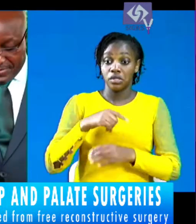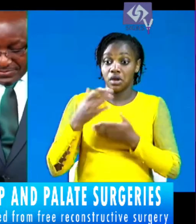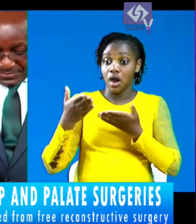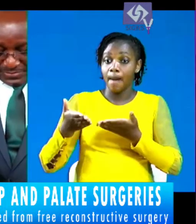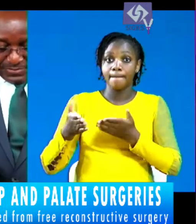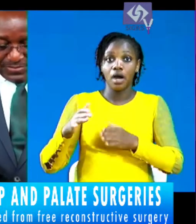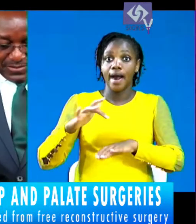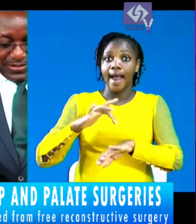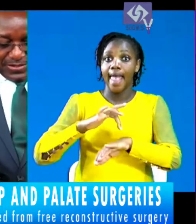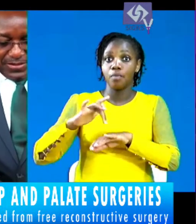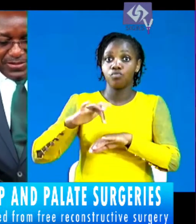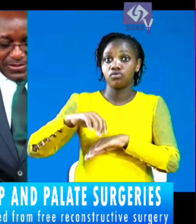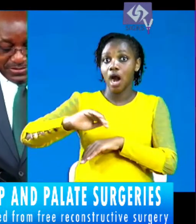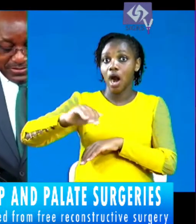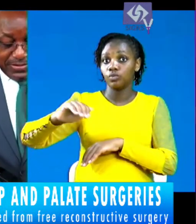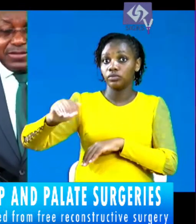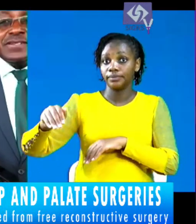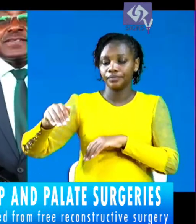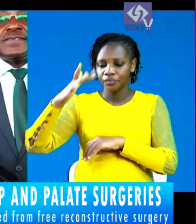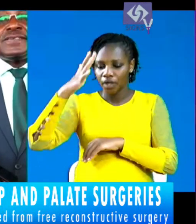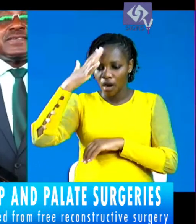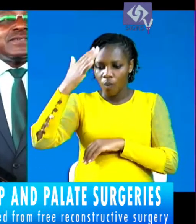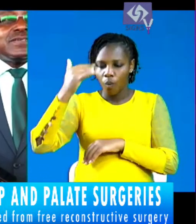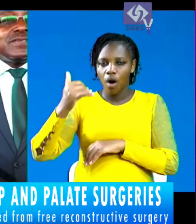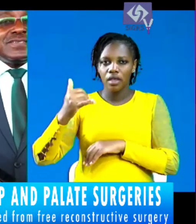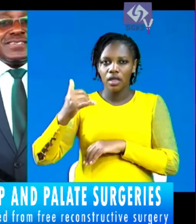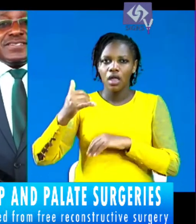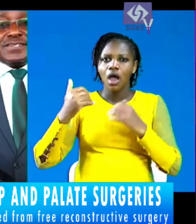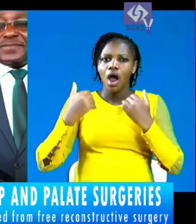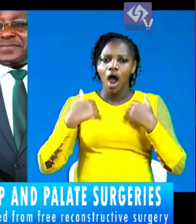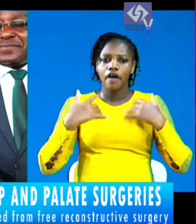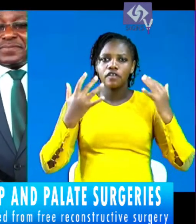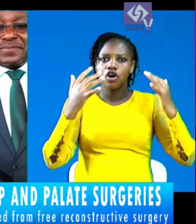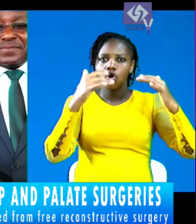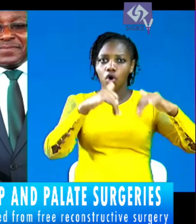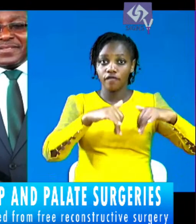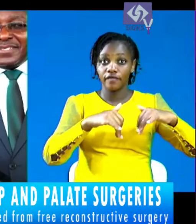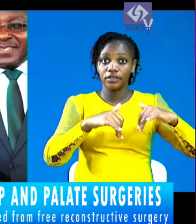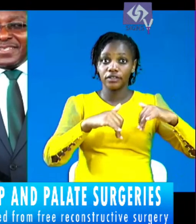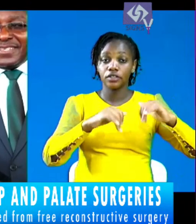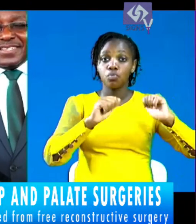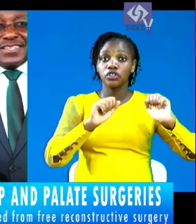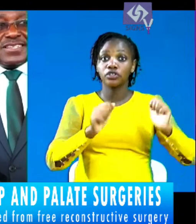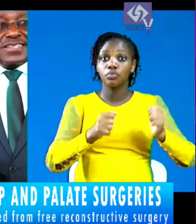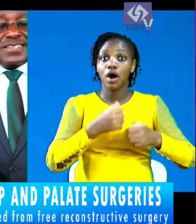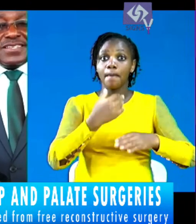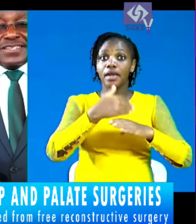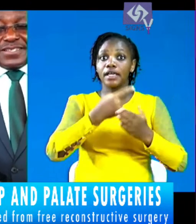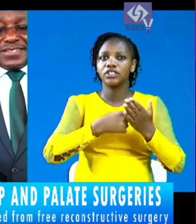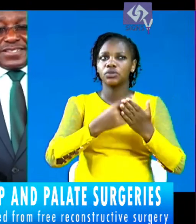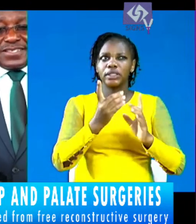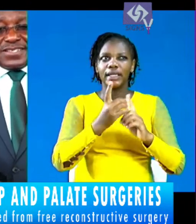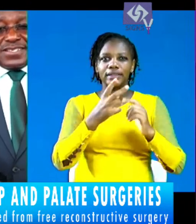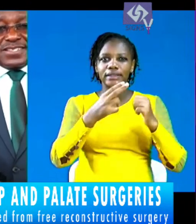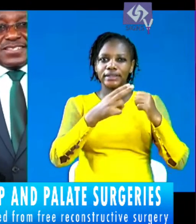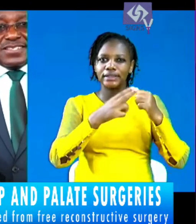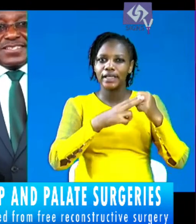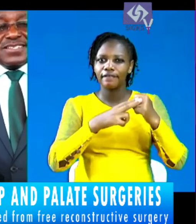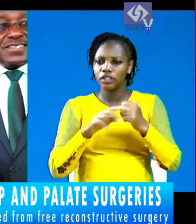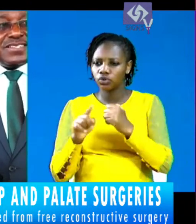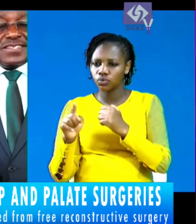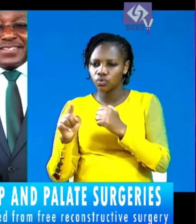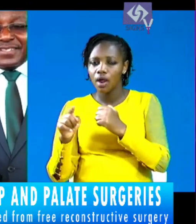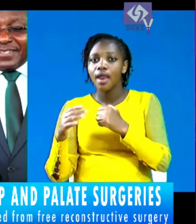Kwa sababu tuna conference yetu inayokuja katika juma lijalo kuanzia tarehe 7 mpaka tarehe